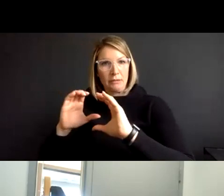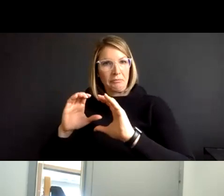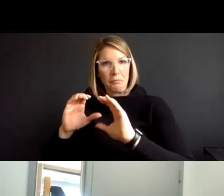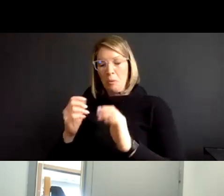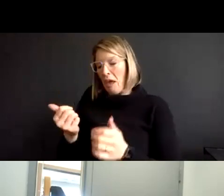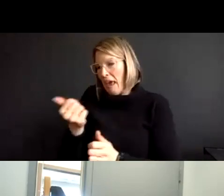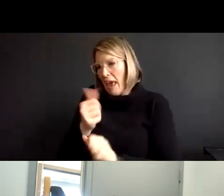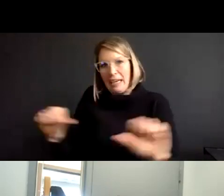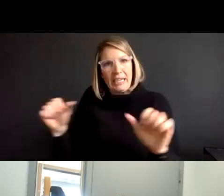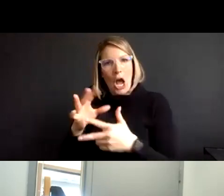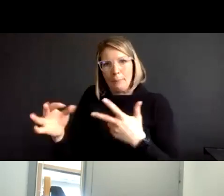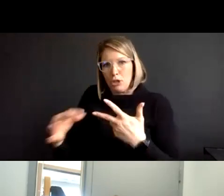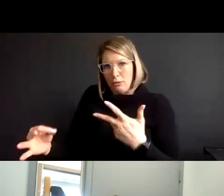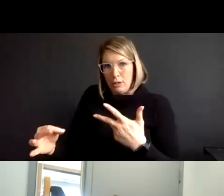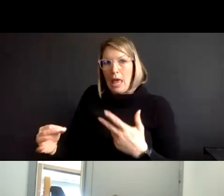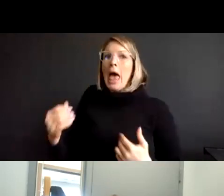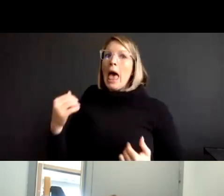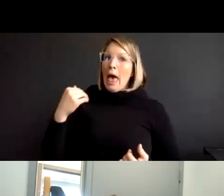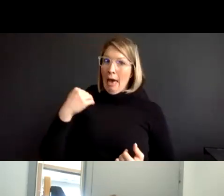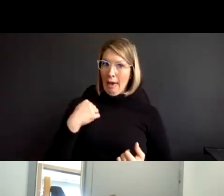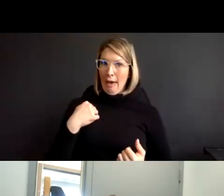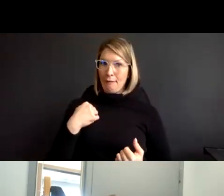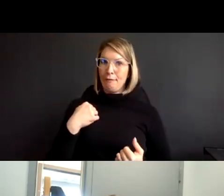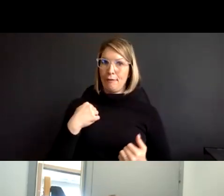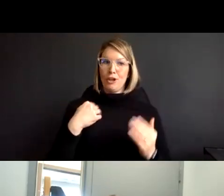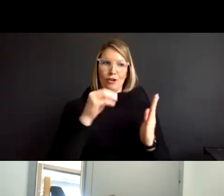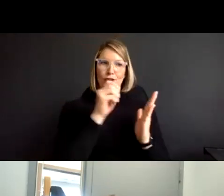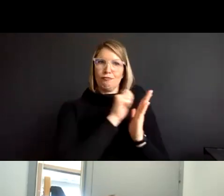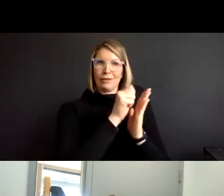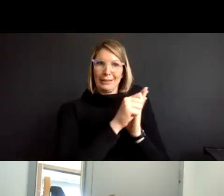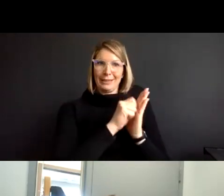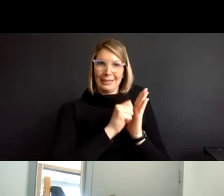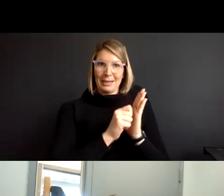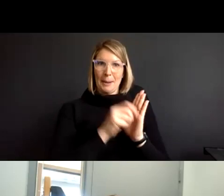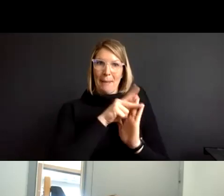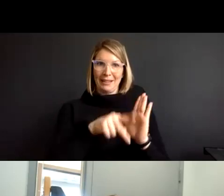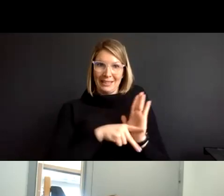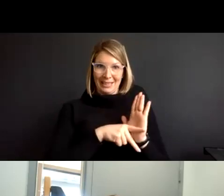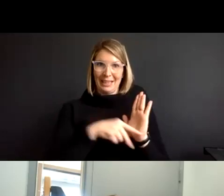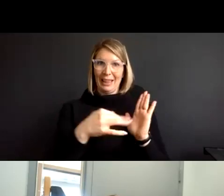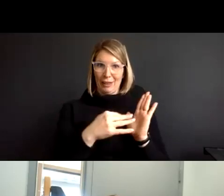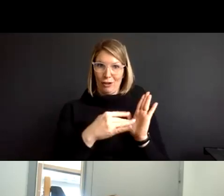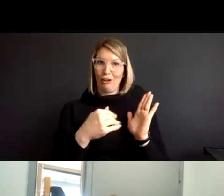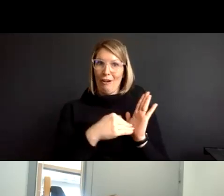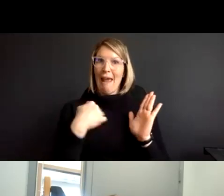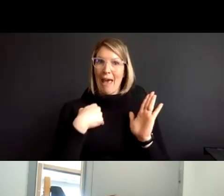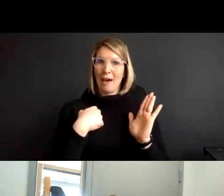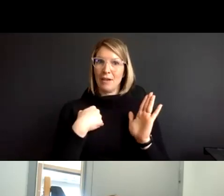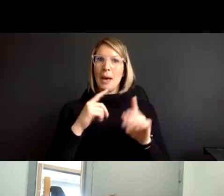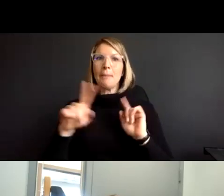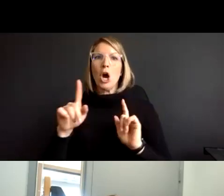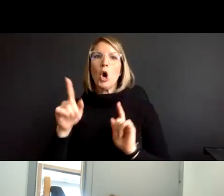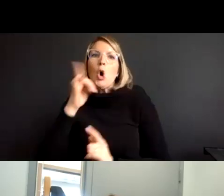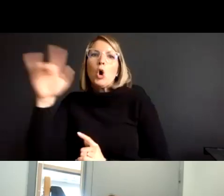So the expectation is there. I don't think the practice is always there because, again, I think we have a lot of ways to